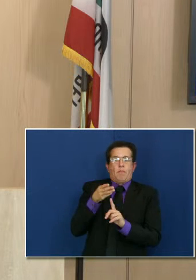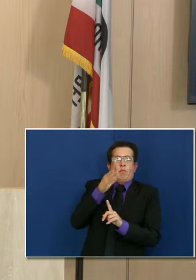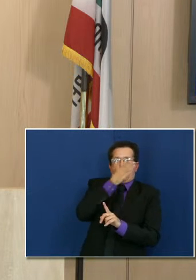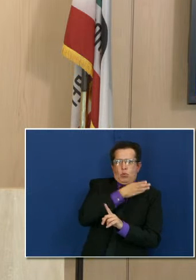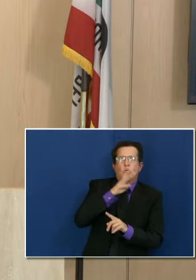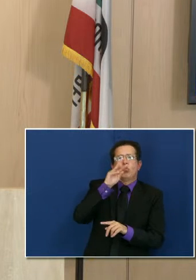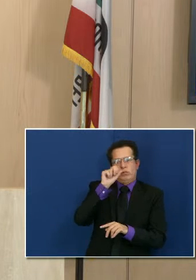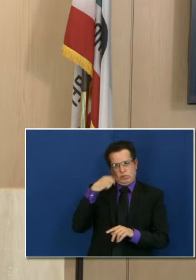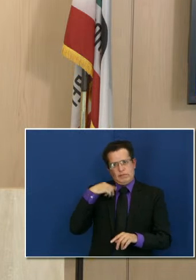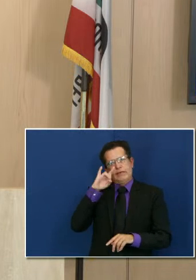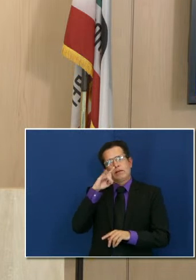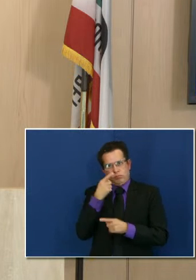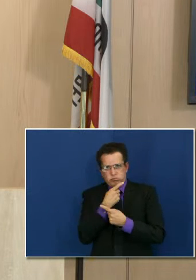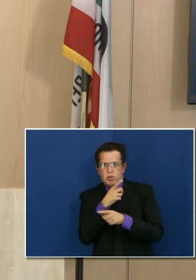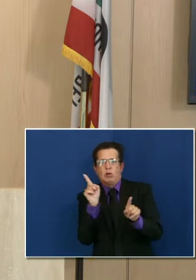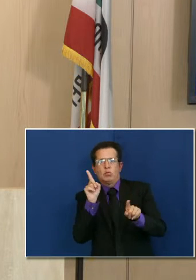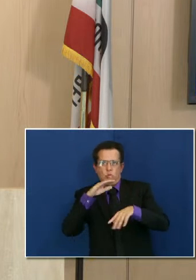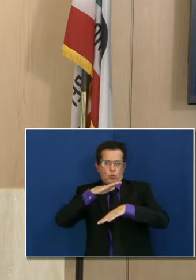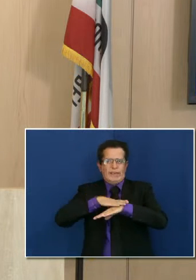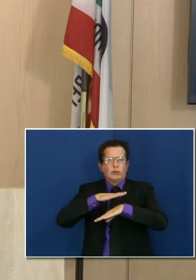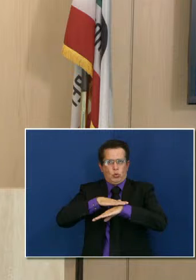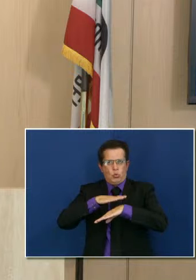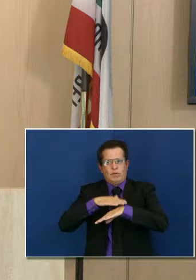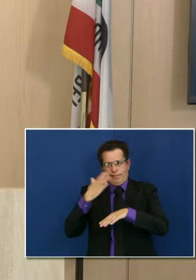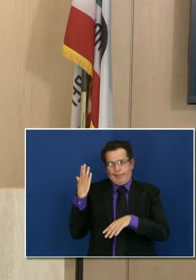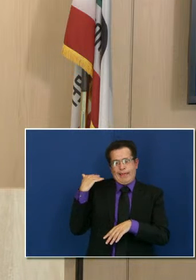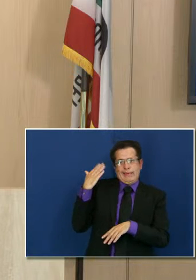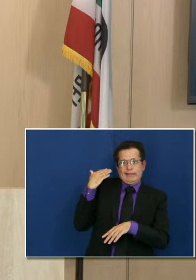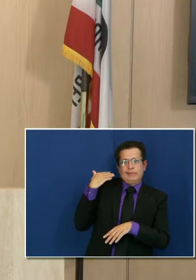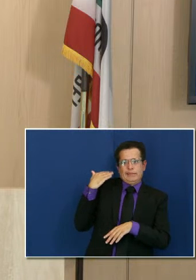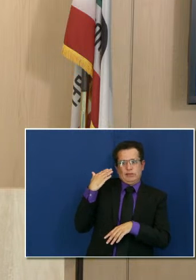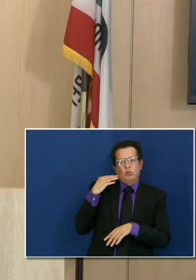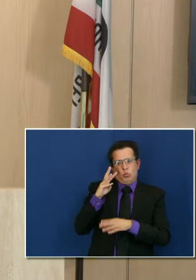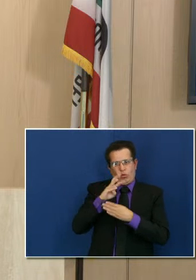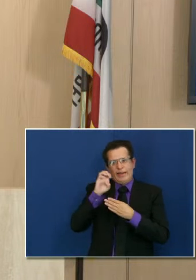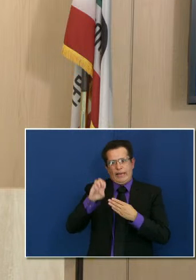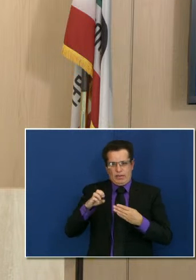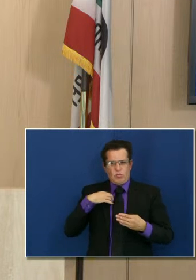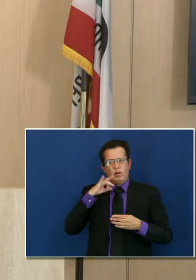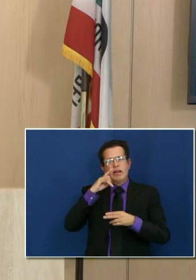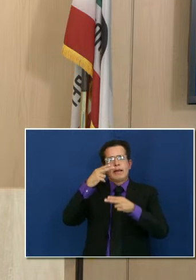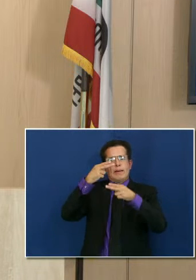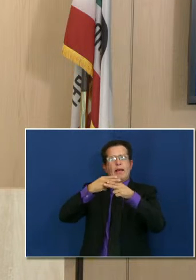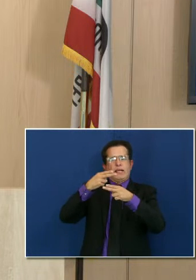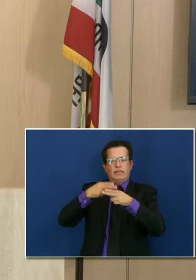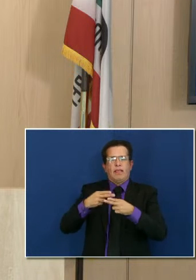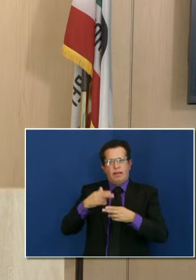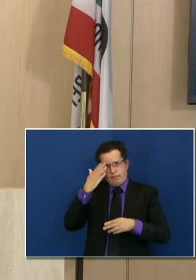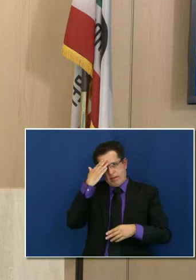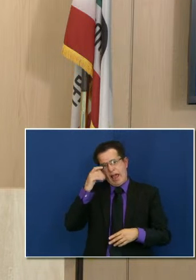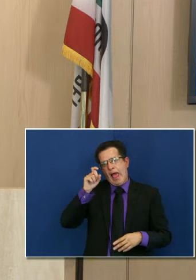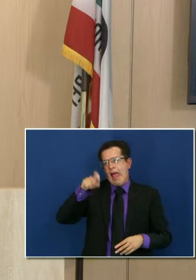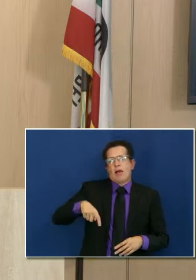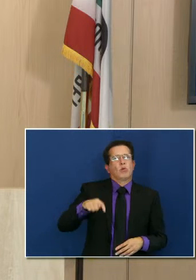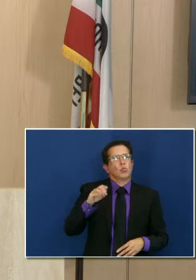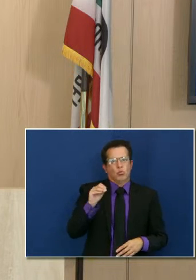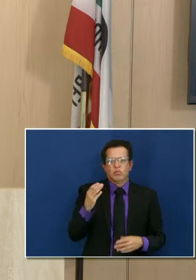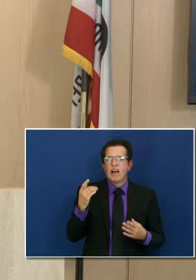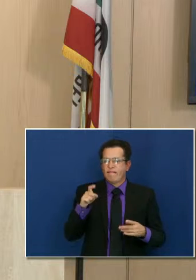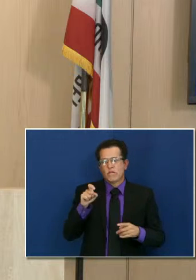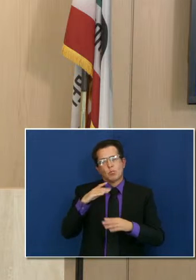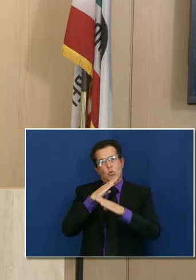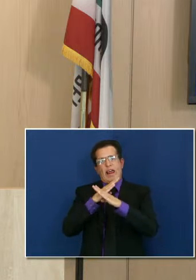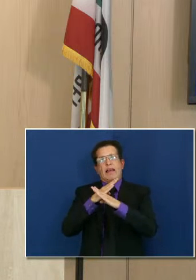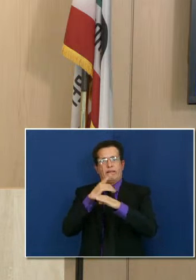was issued. And again, we've stated that from the beginning of the outbreak, or the pandemic rather, from